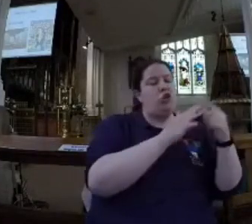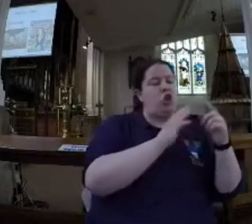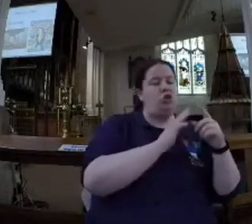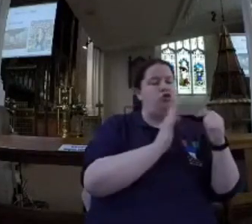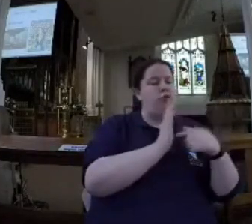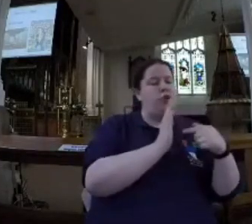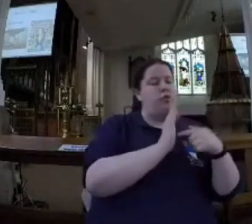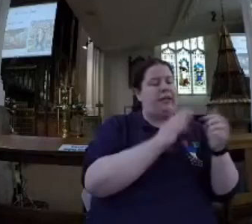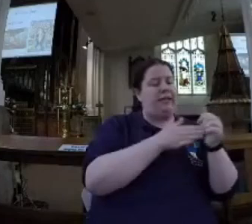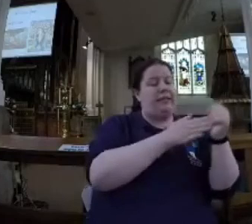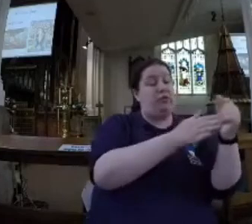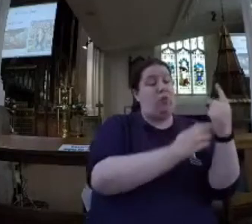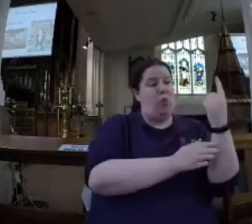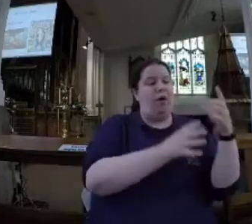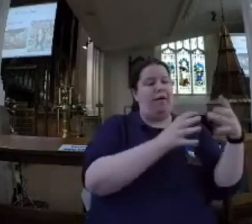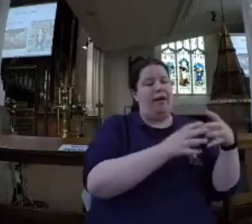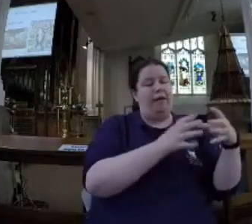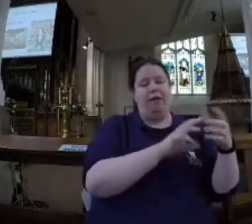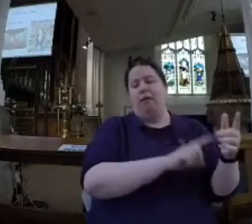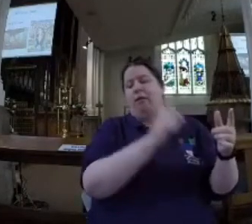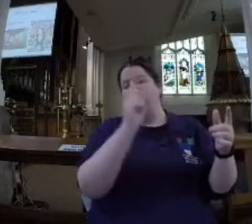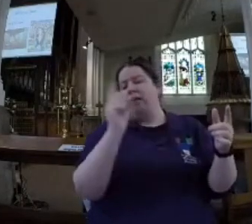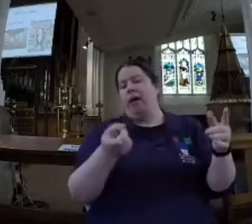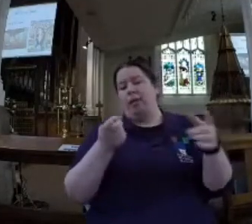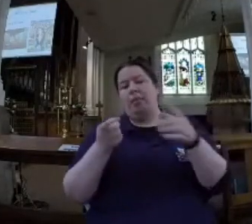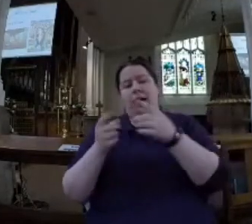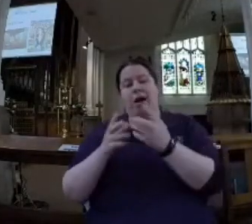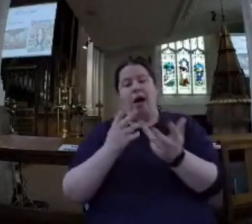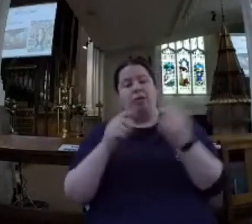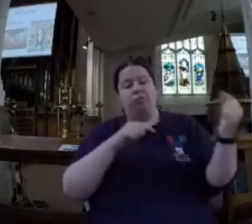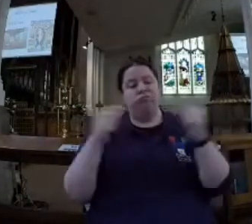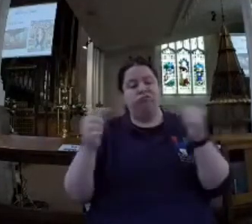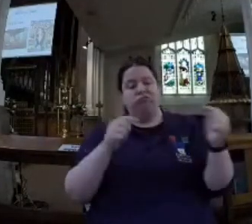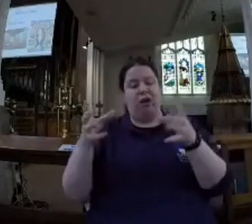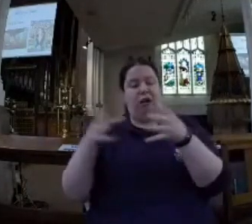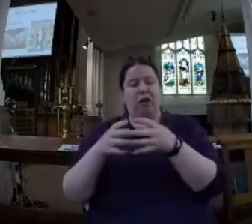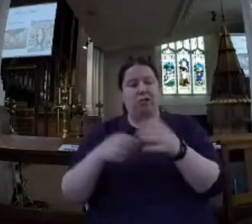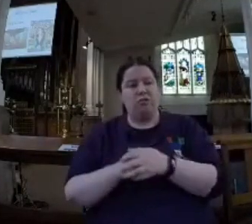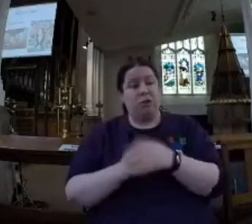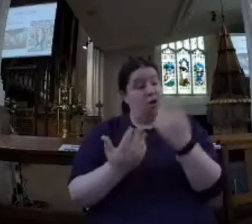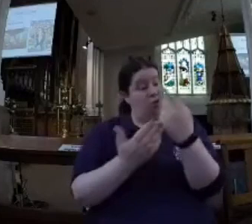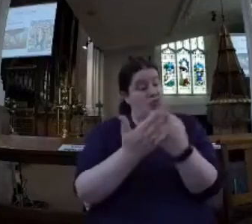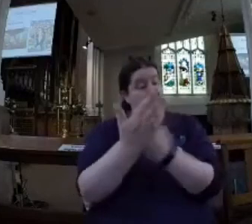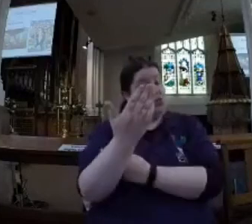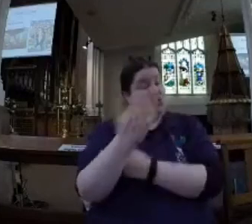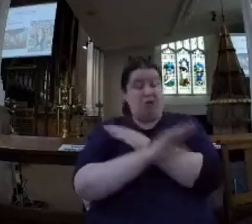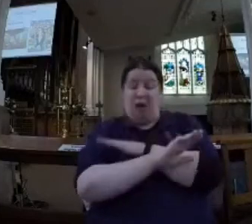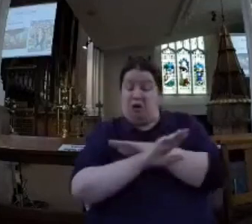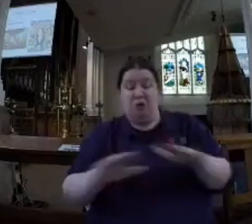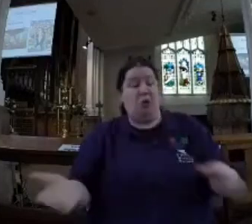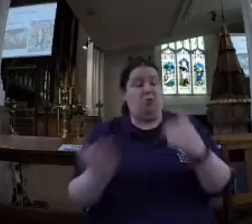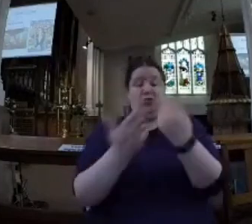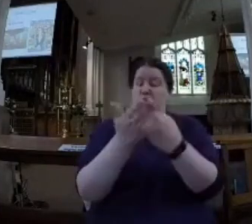and driving one of the cars. And the car driver from the other rival gang says, "The rules are, there ain't